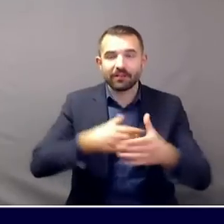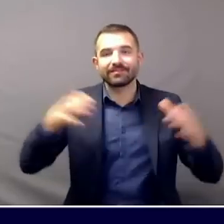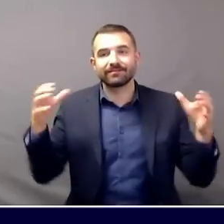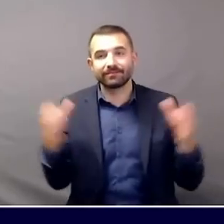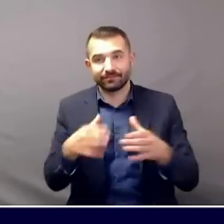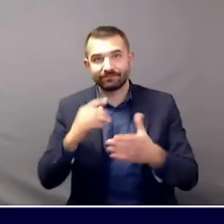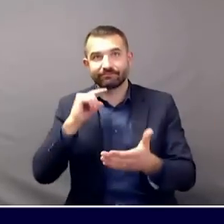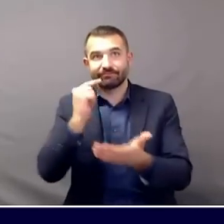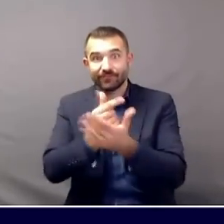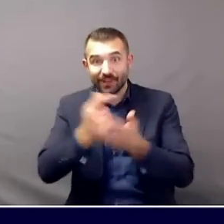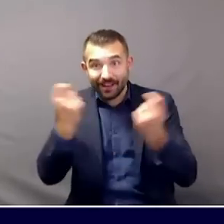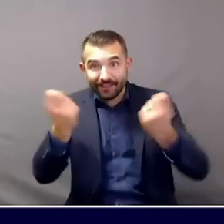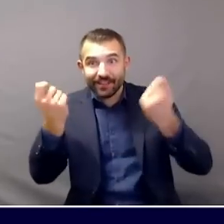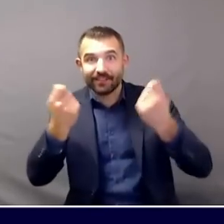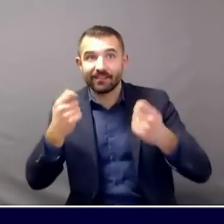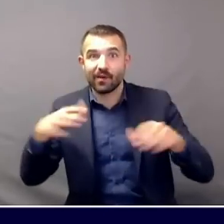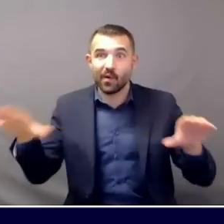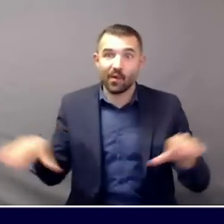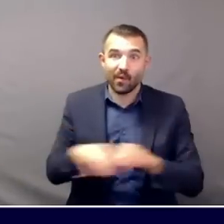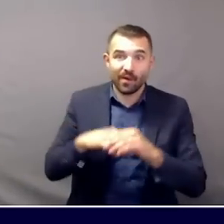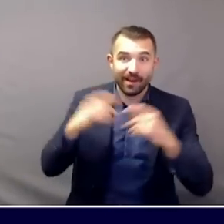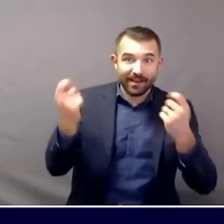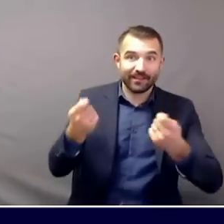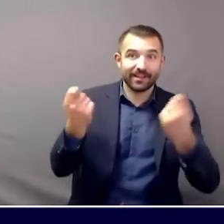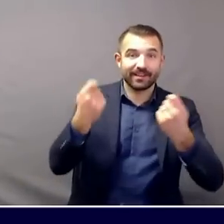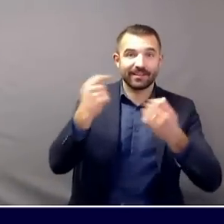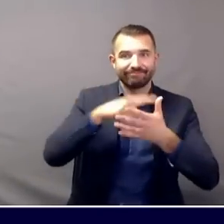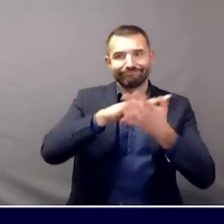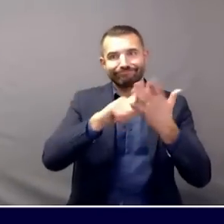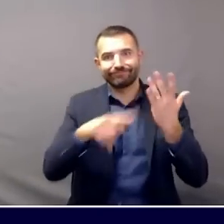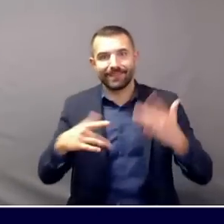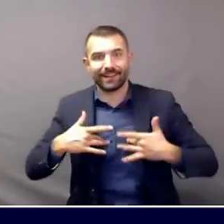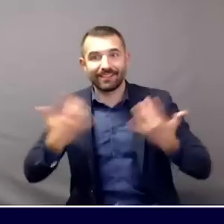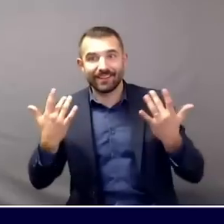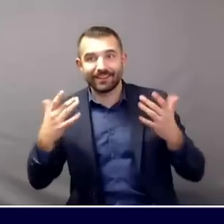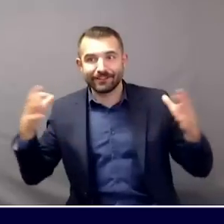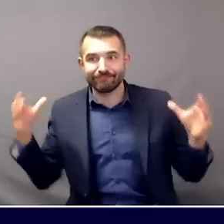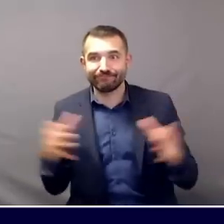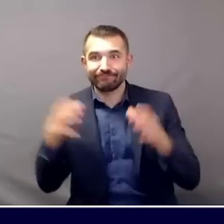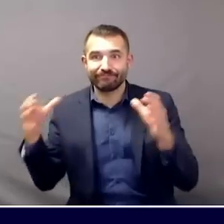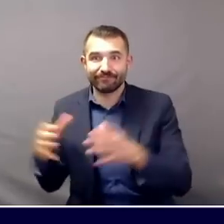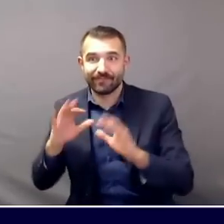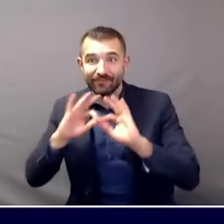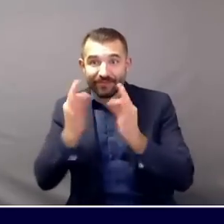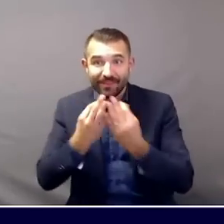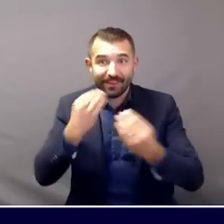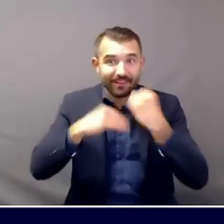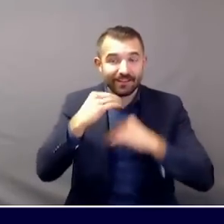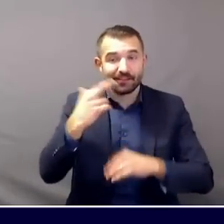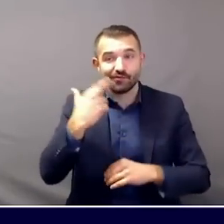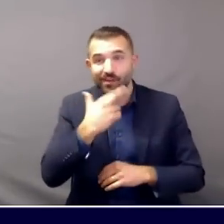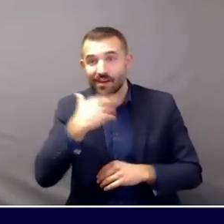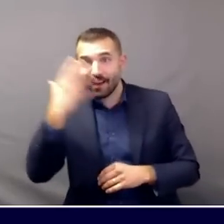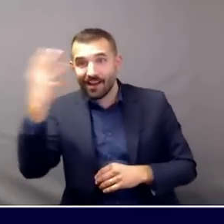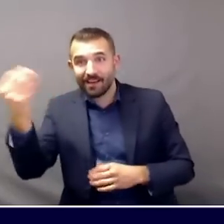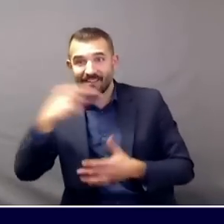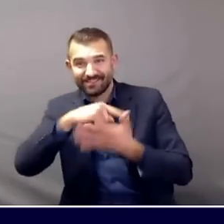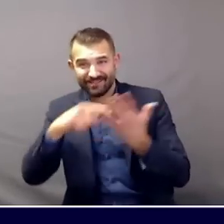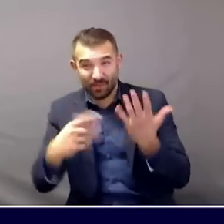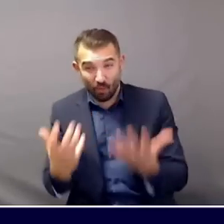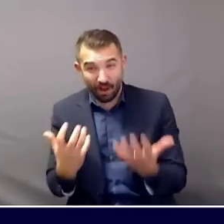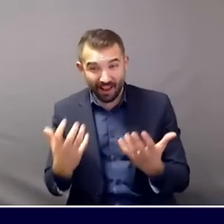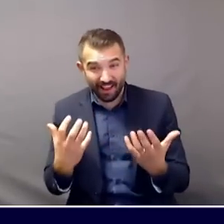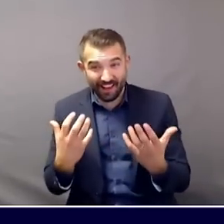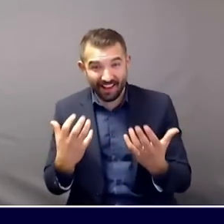family dinners, having parties, neighborhood parties, going out to restaurants in groups. We've got to resist those